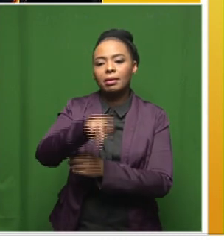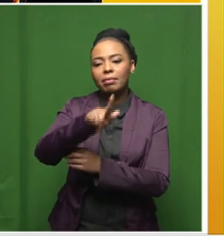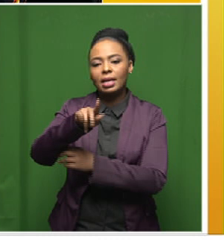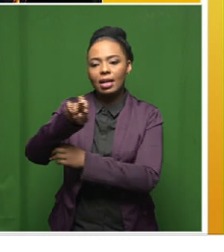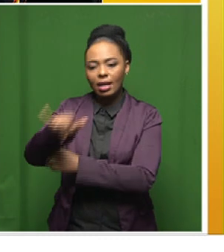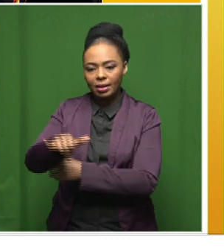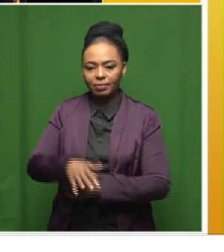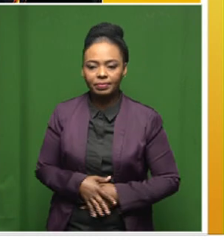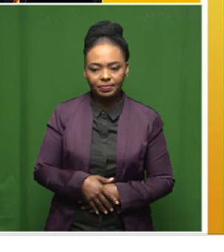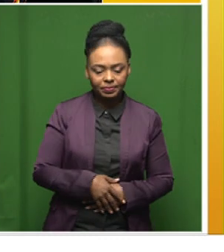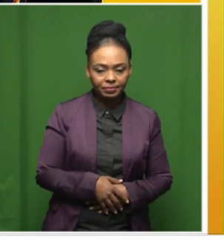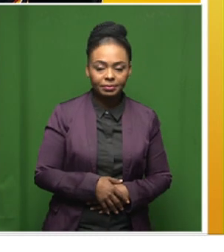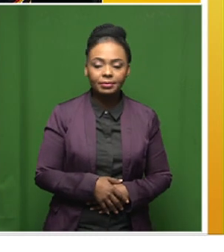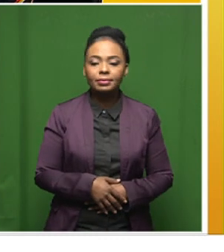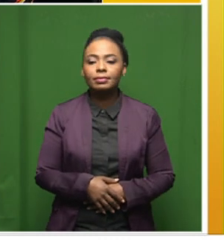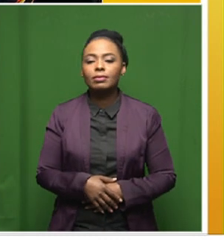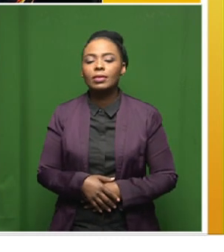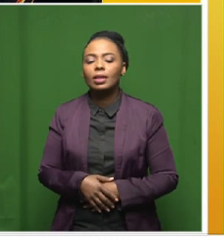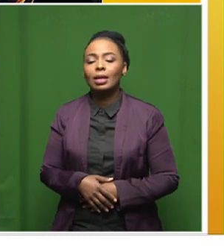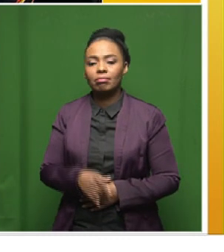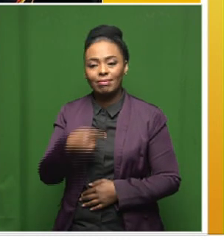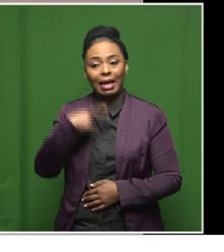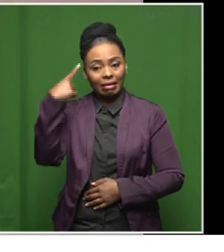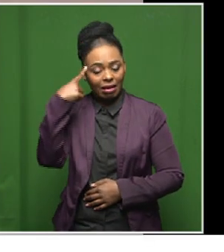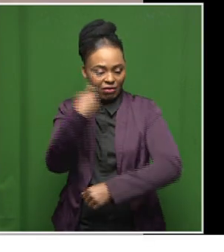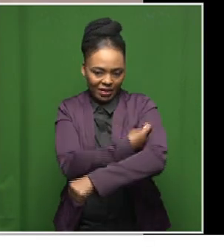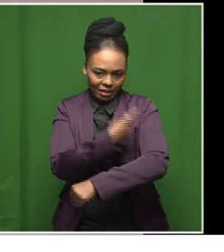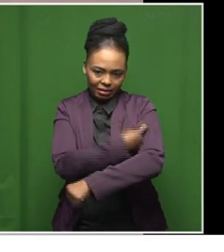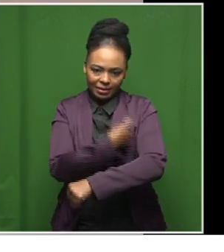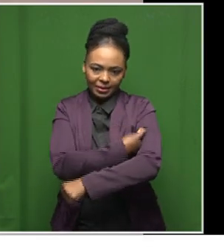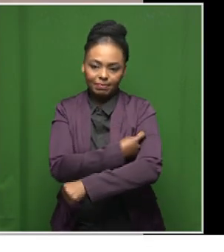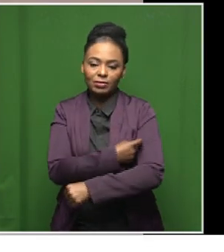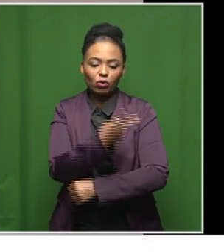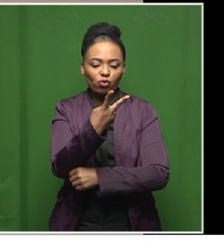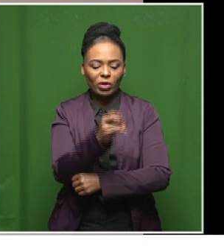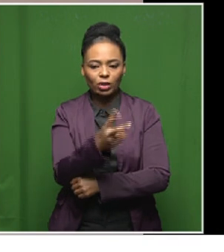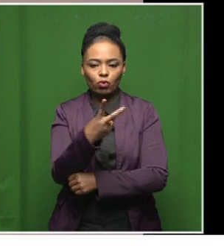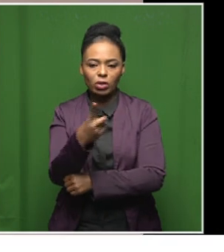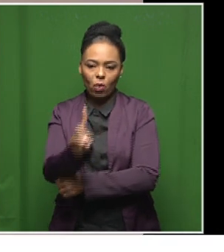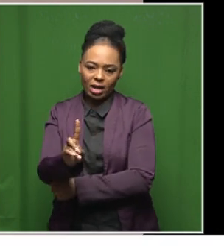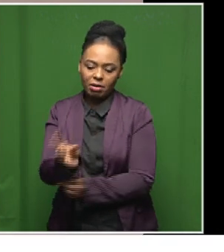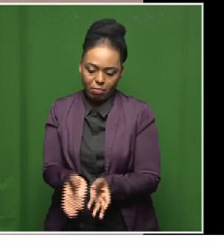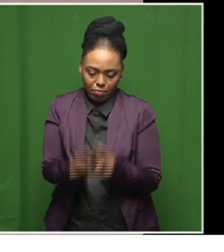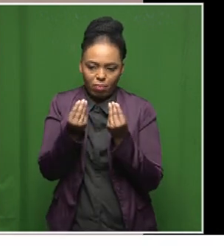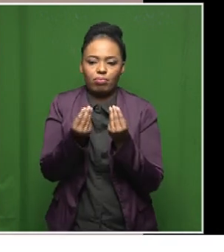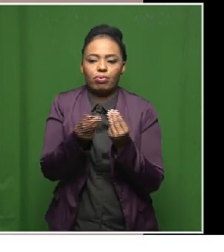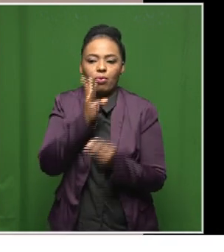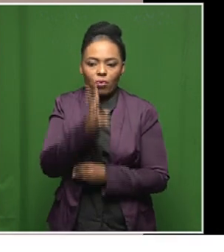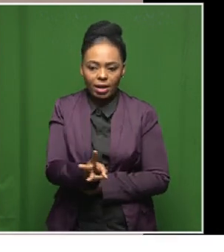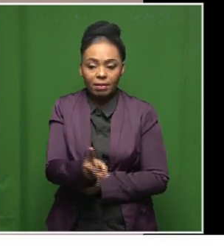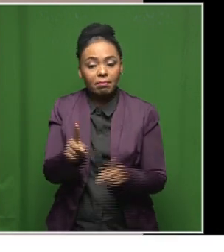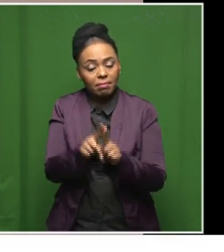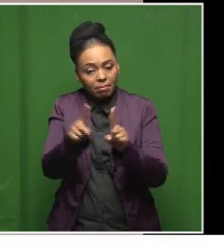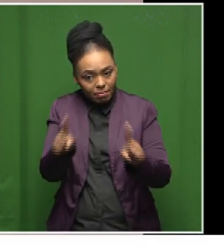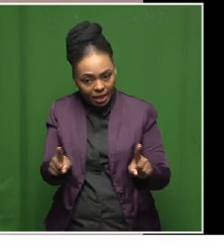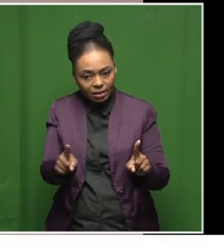Thank you. Yes, I think, look, the vaccines are going to be with us in 2021. But the quantities that will be